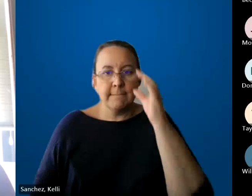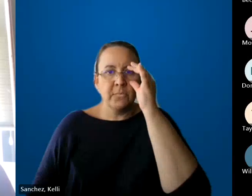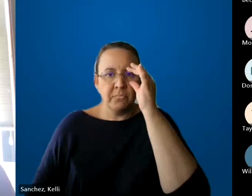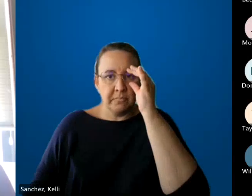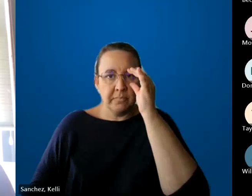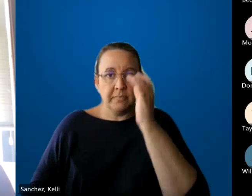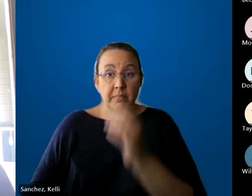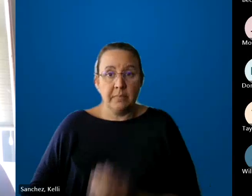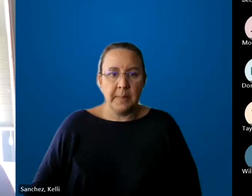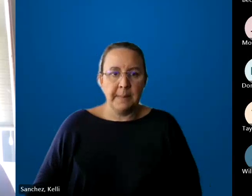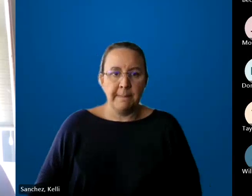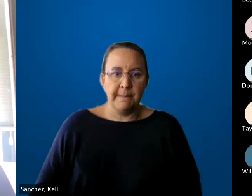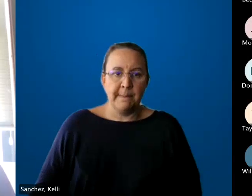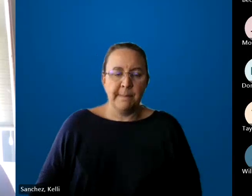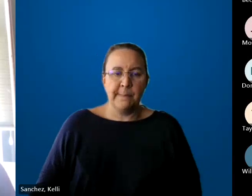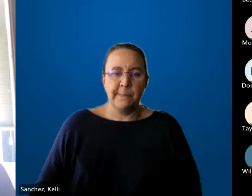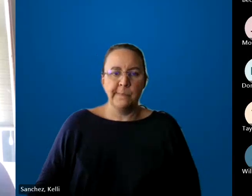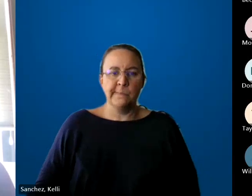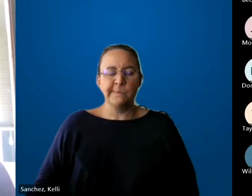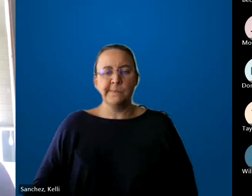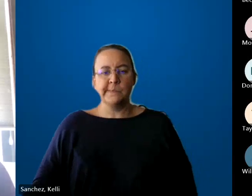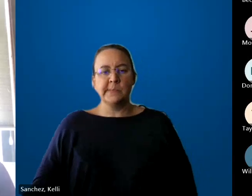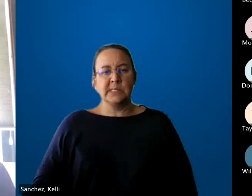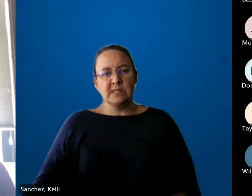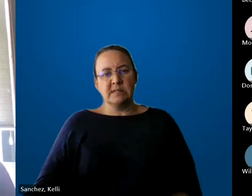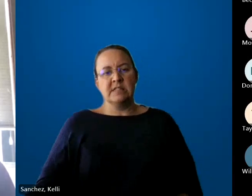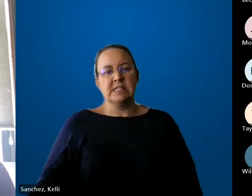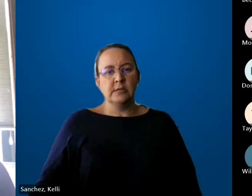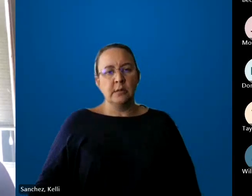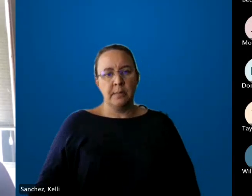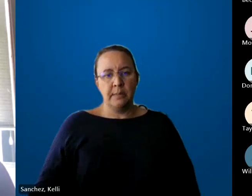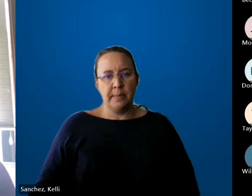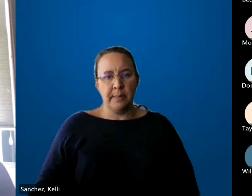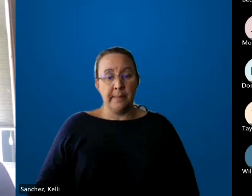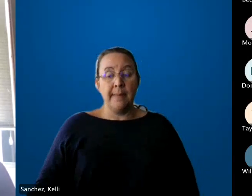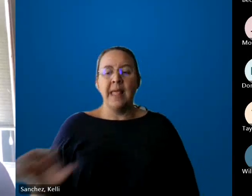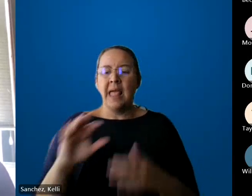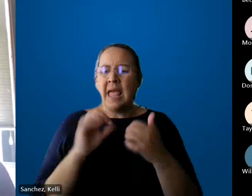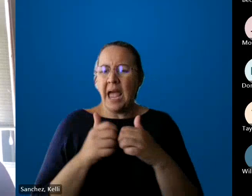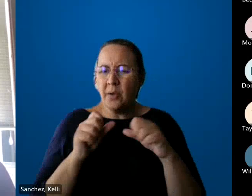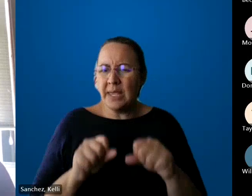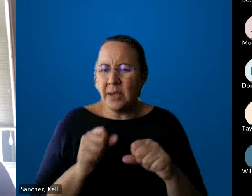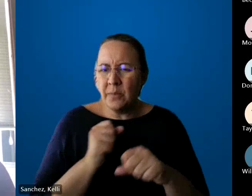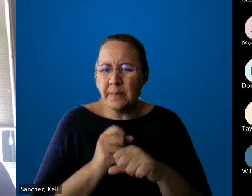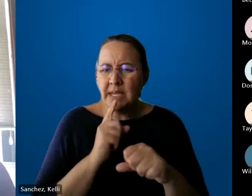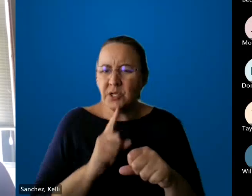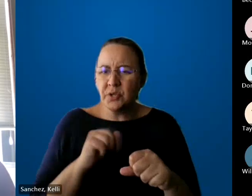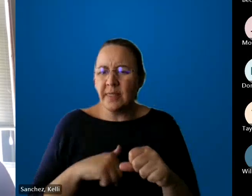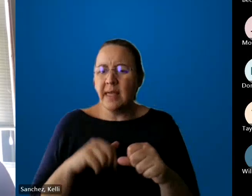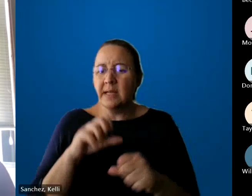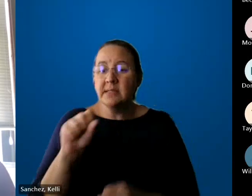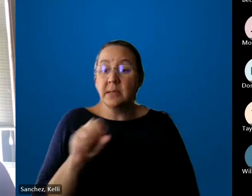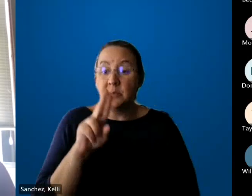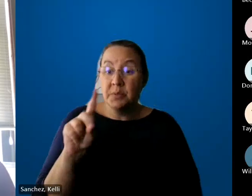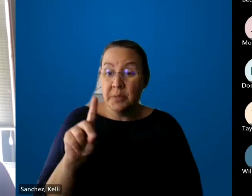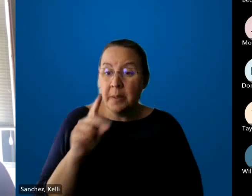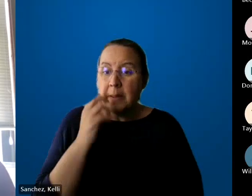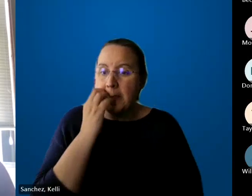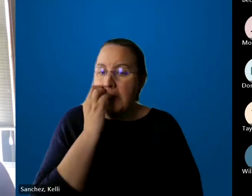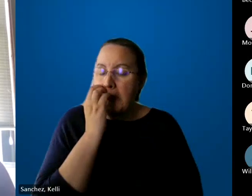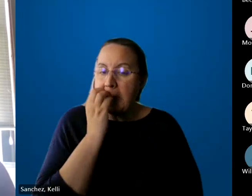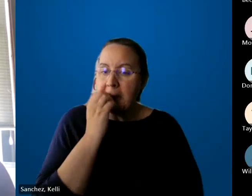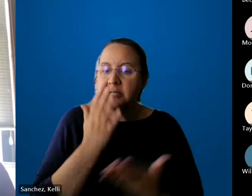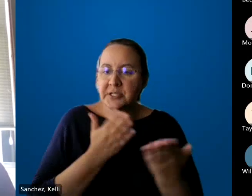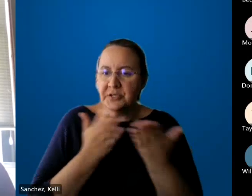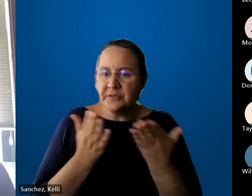Okay. So kind of tying into this question, how else can we ensure that substance use services are gender affirming and inclusive